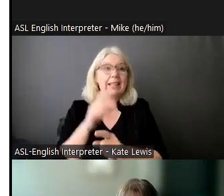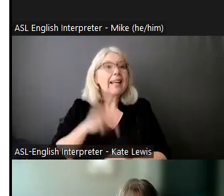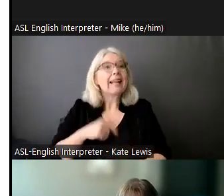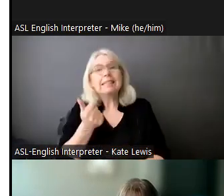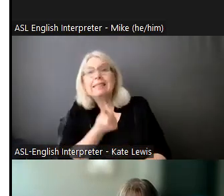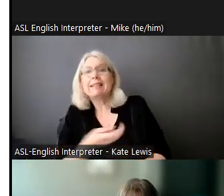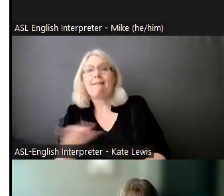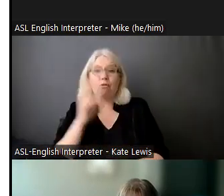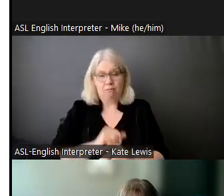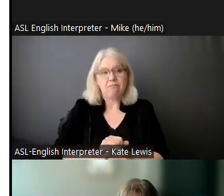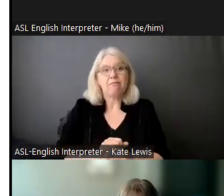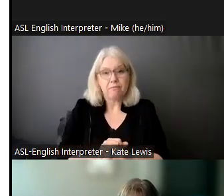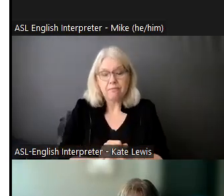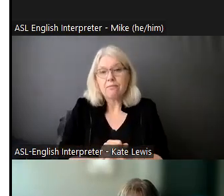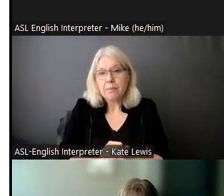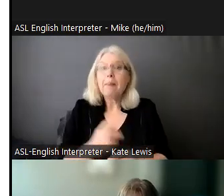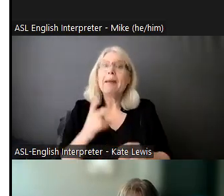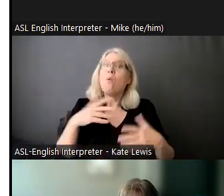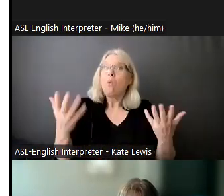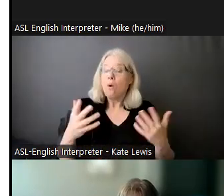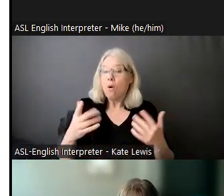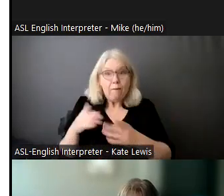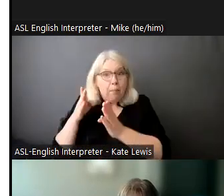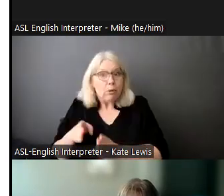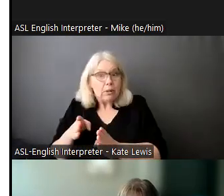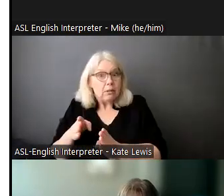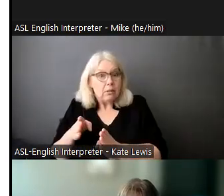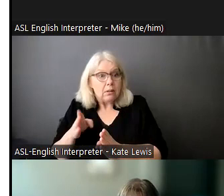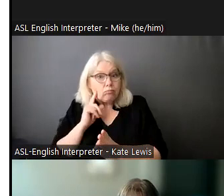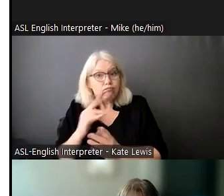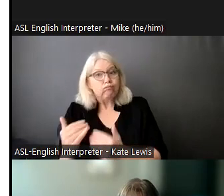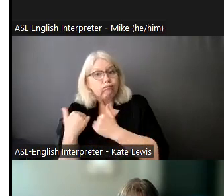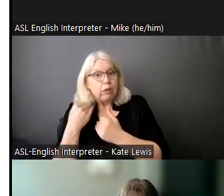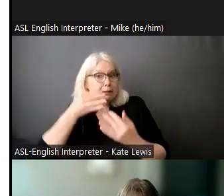different person being your attorney for property than your attorney for personal care.